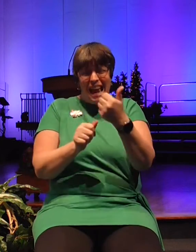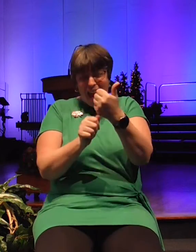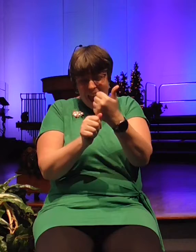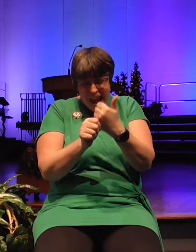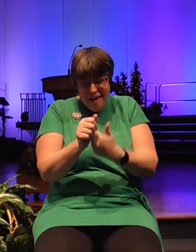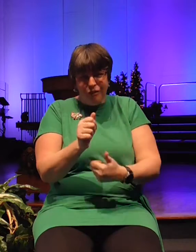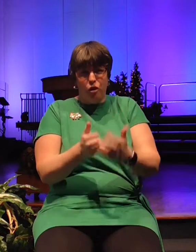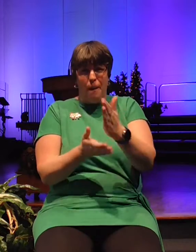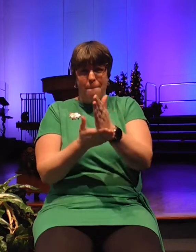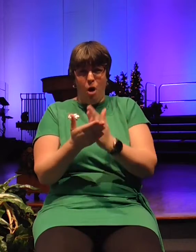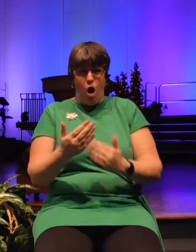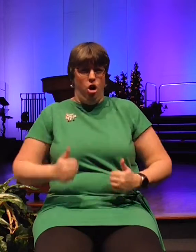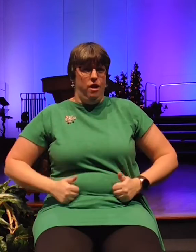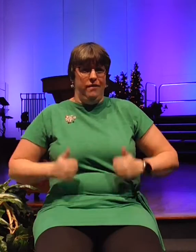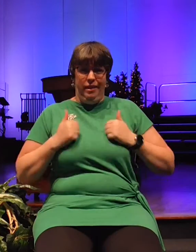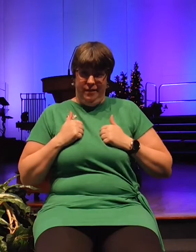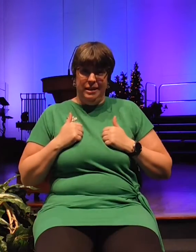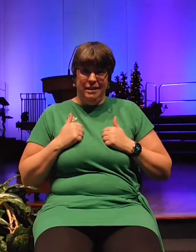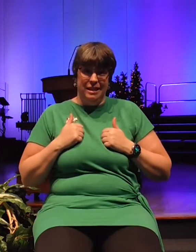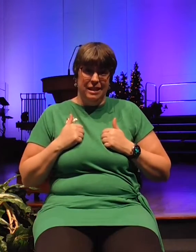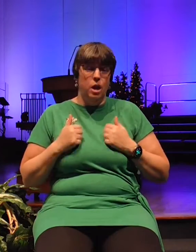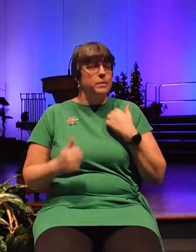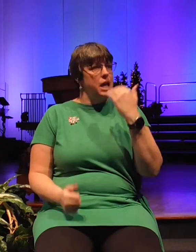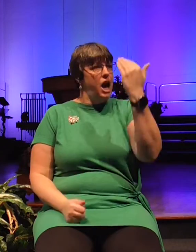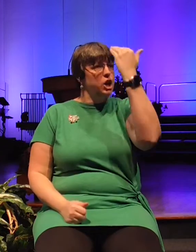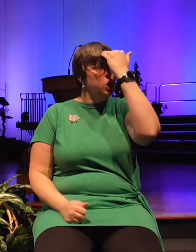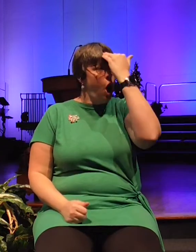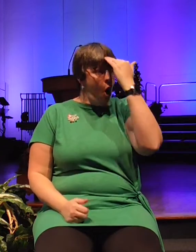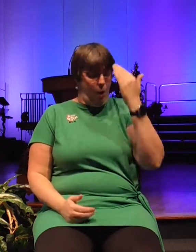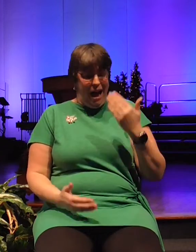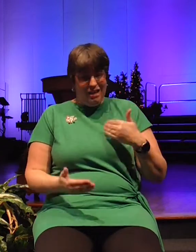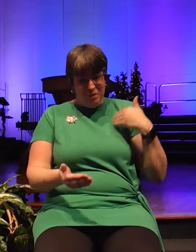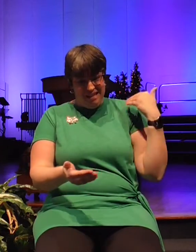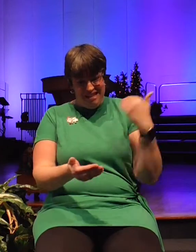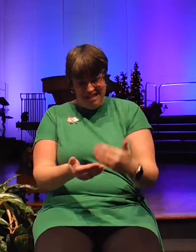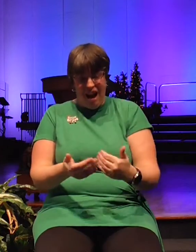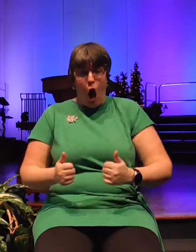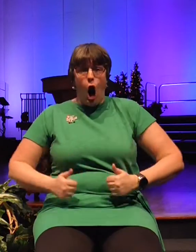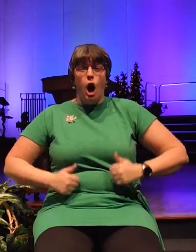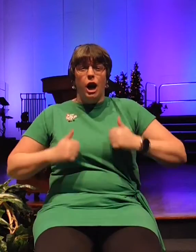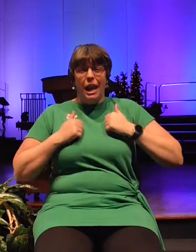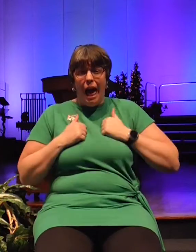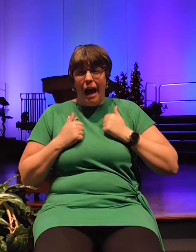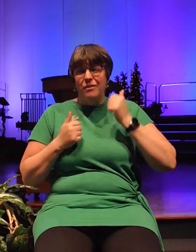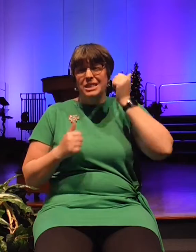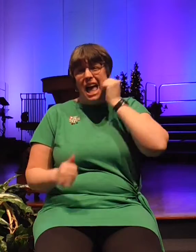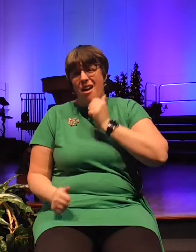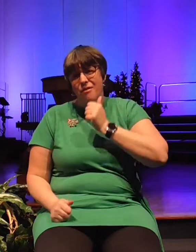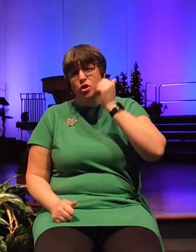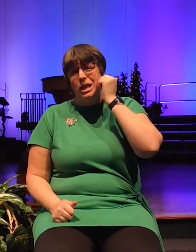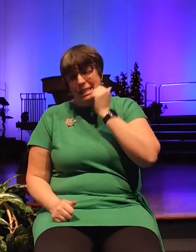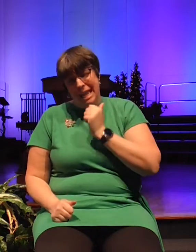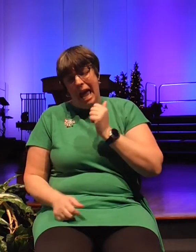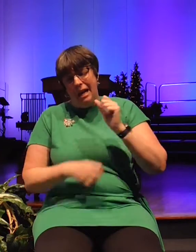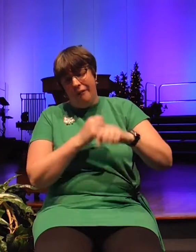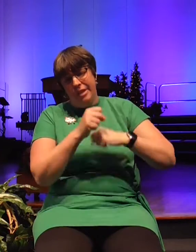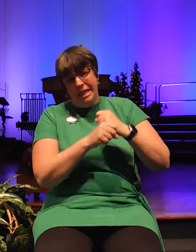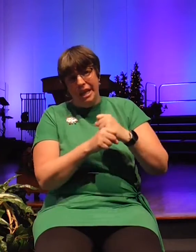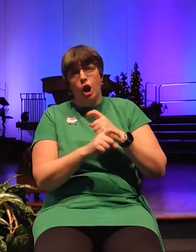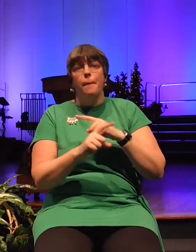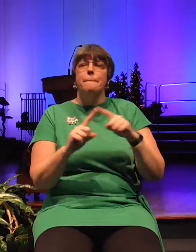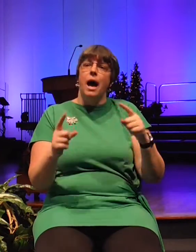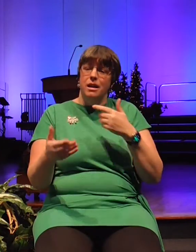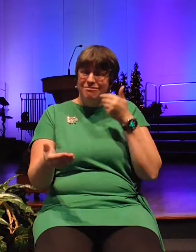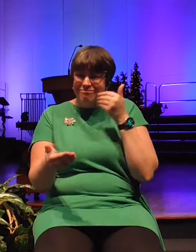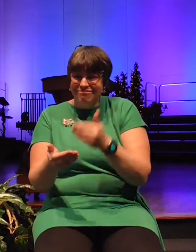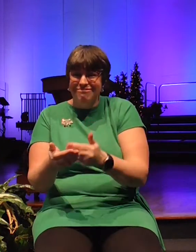of my living. And what I know is as we're heading into our lives every single day of the year, or we're heading into